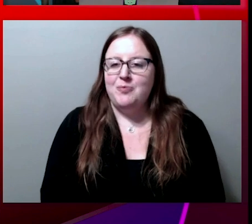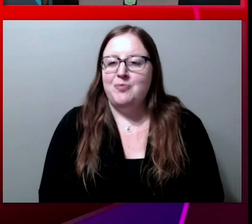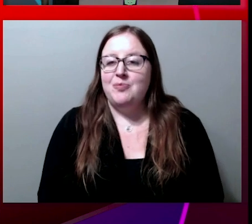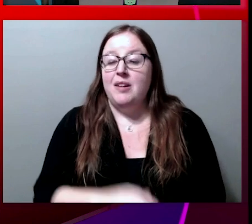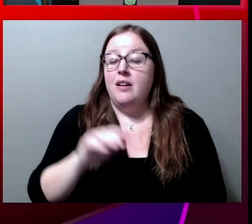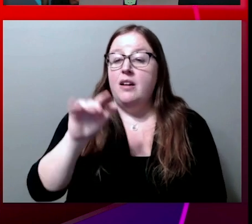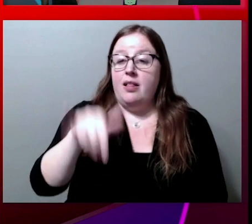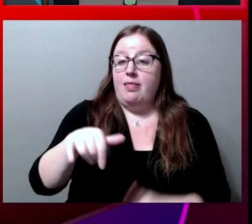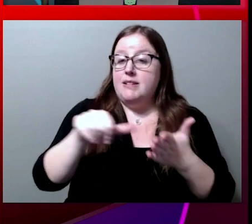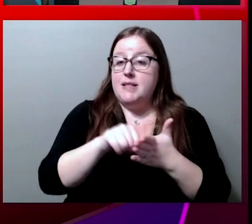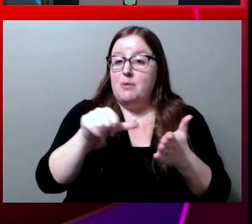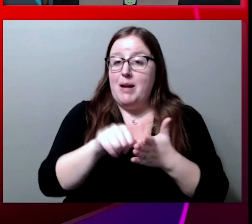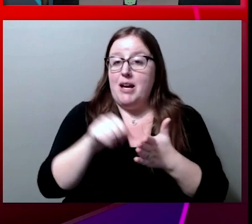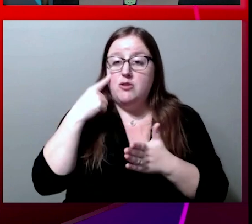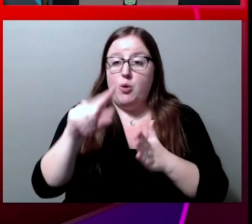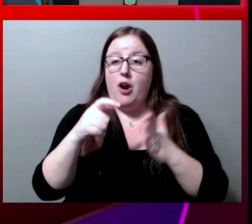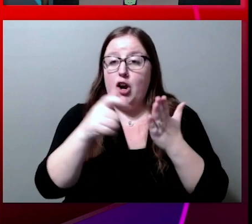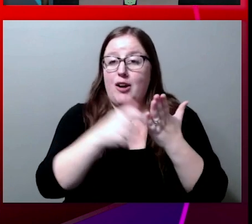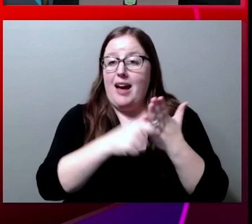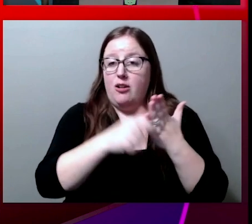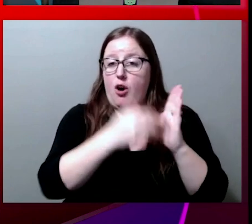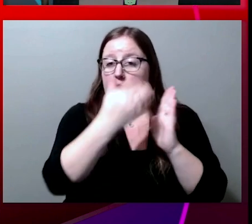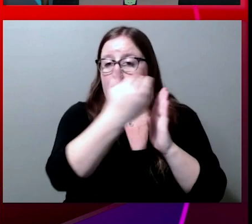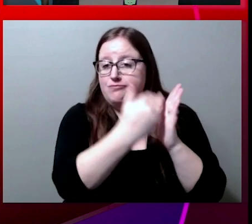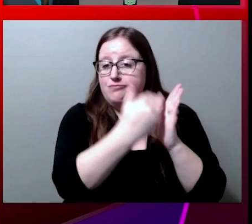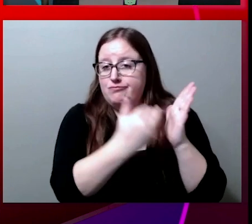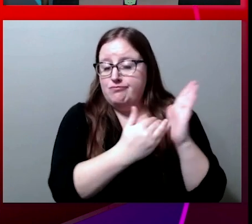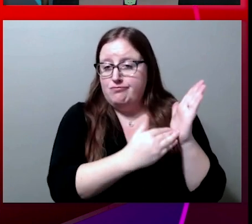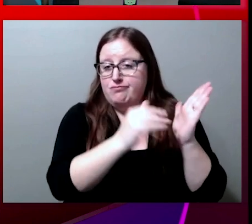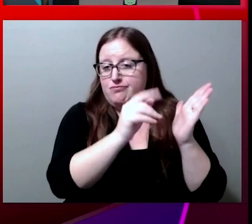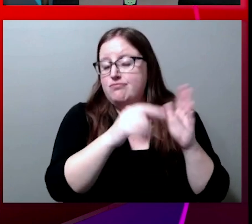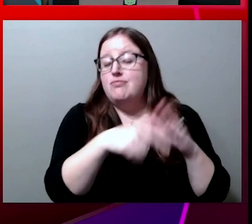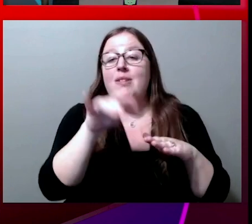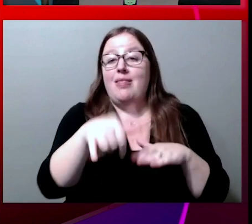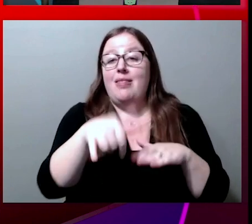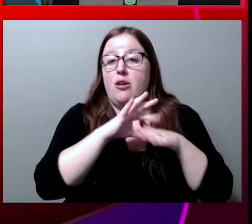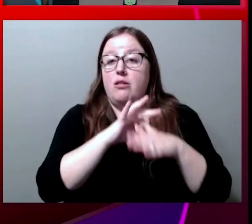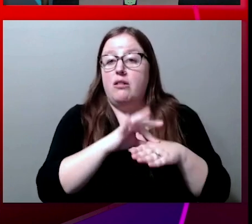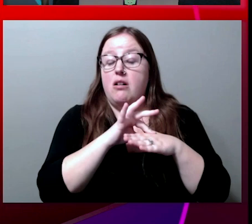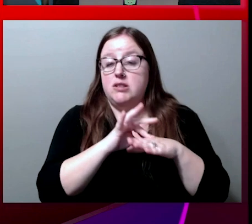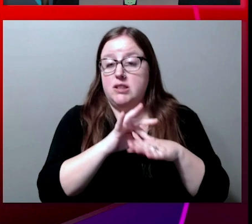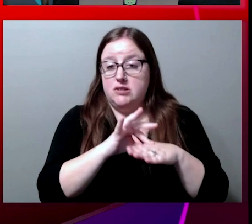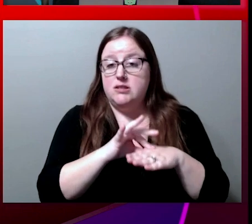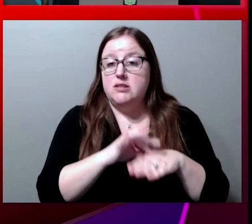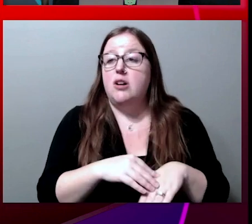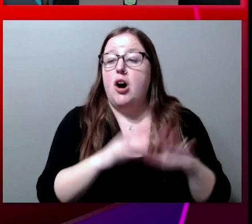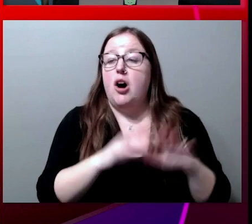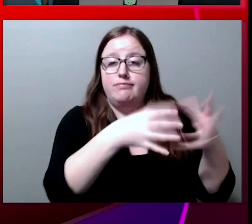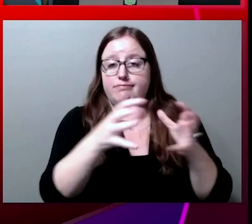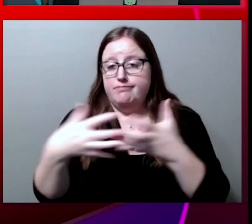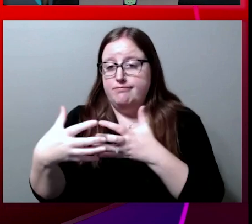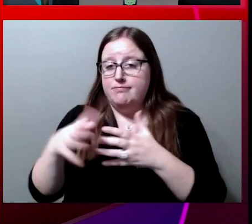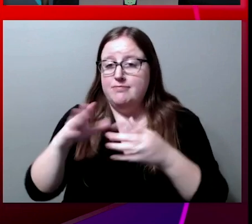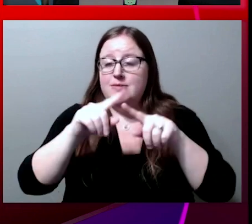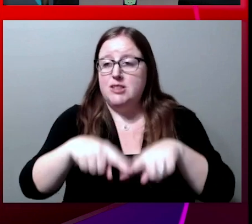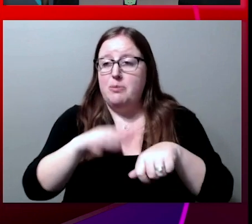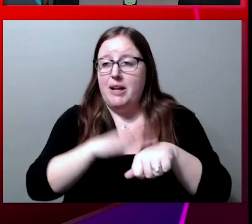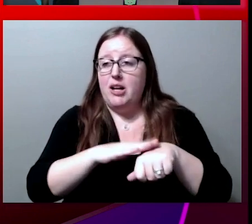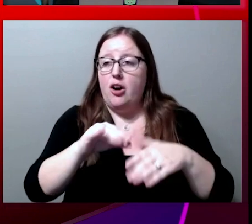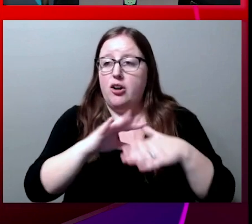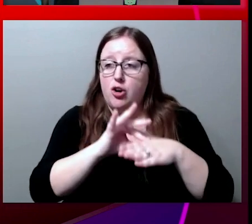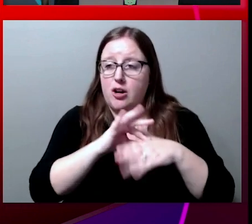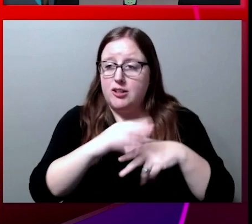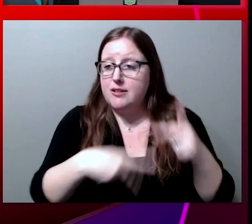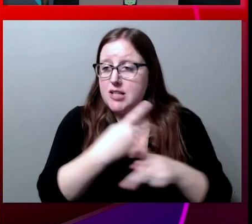of our catalog experience. Here, all of our contents are categorized based on their content type, whether